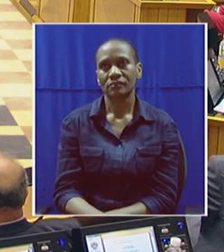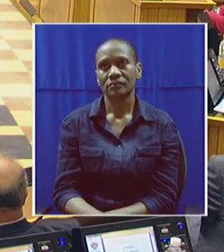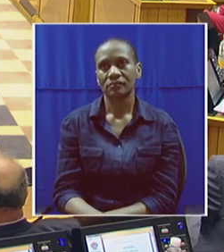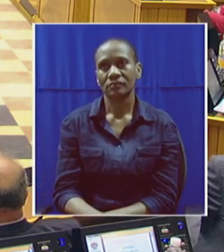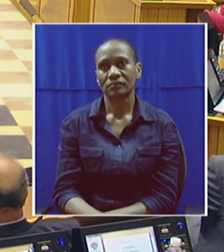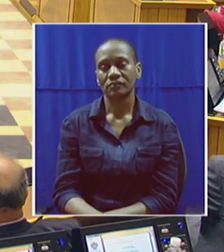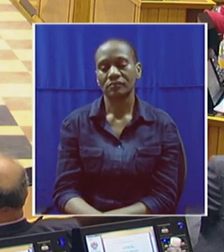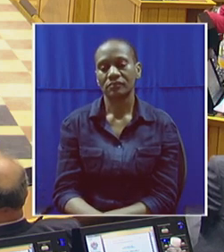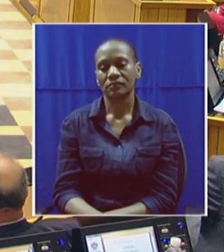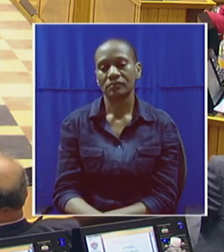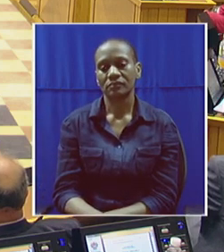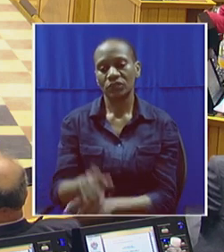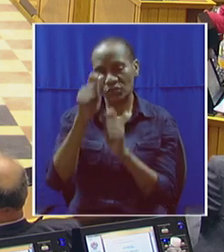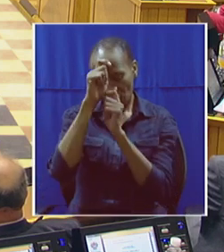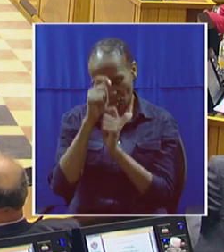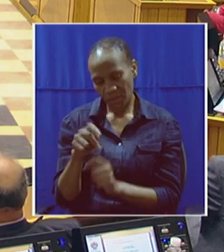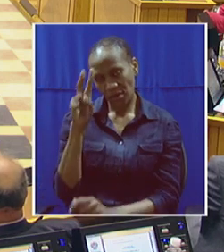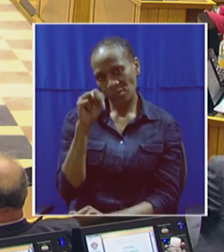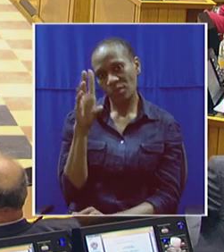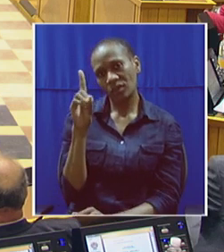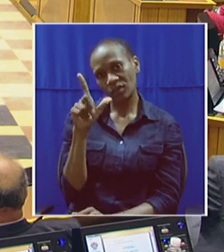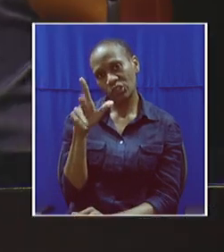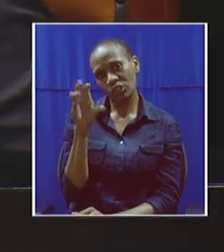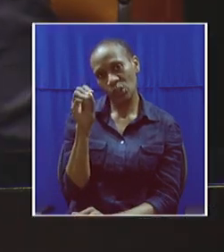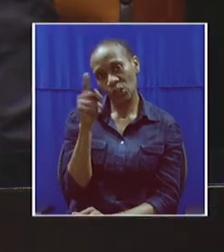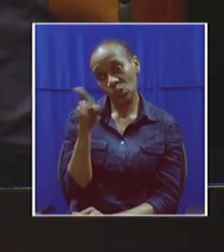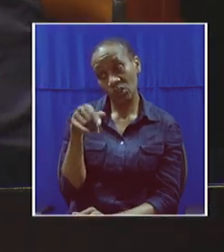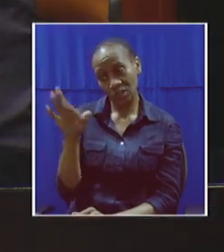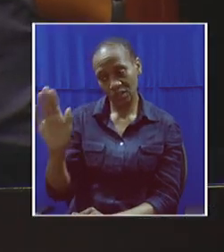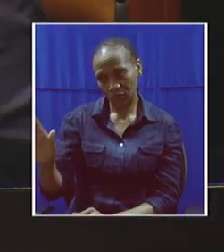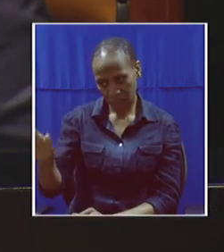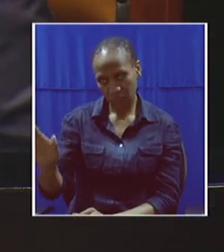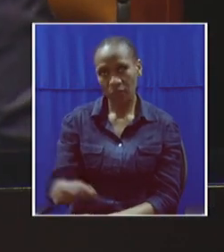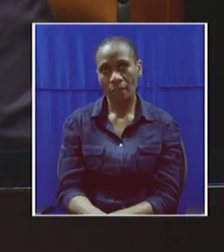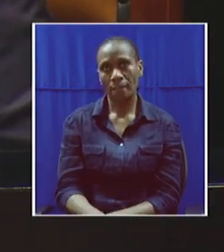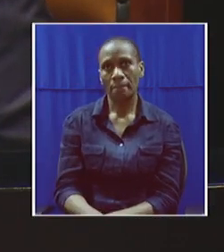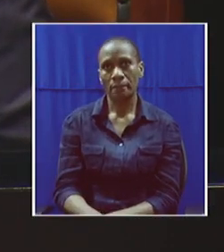Harvard honorable no thank you very